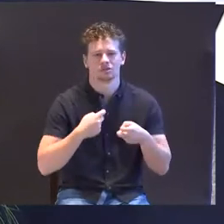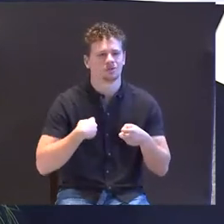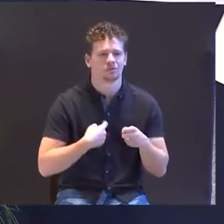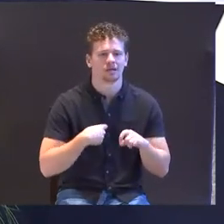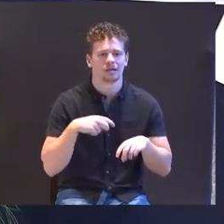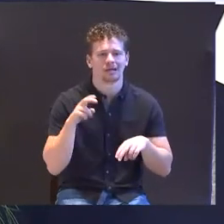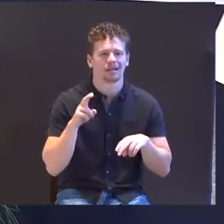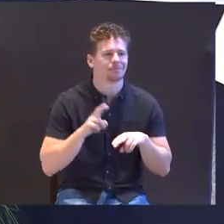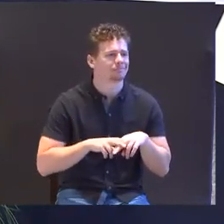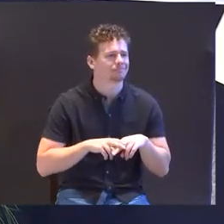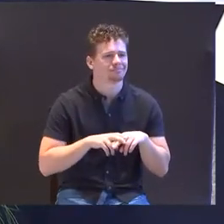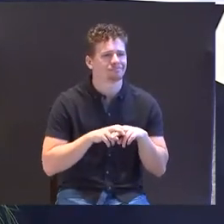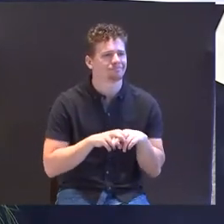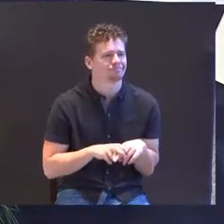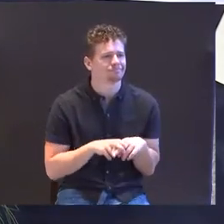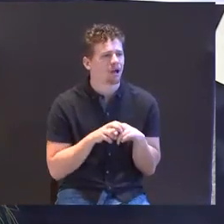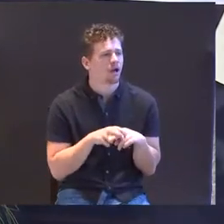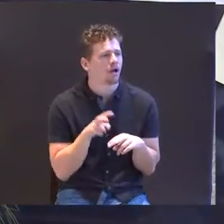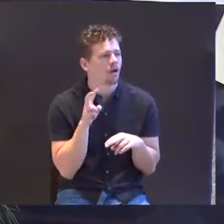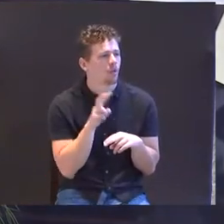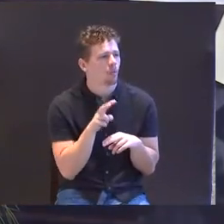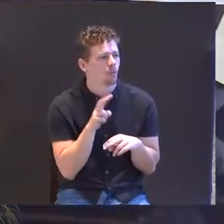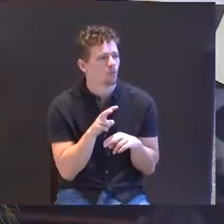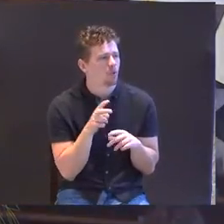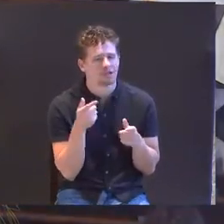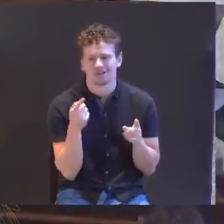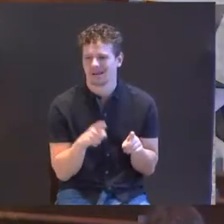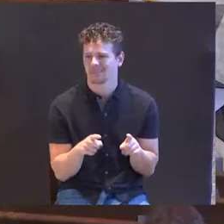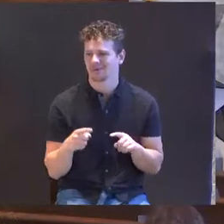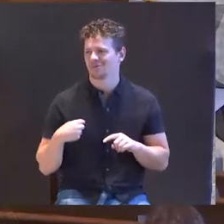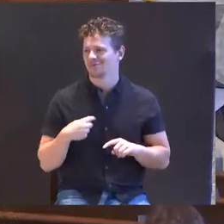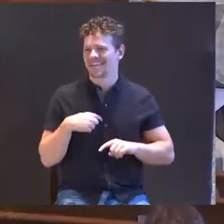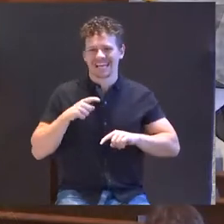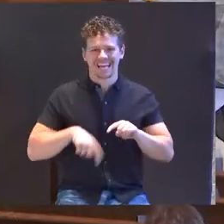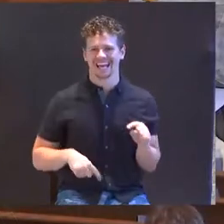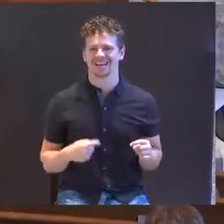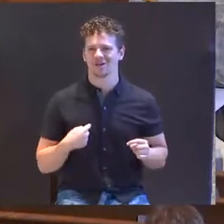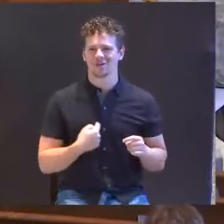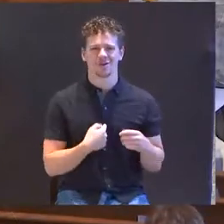by. Each of us are called in our own way.